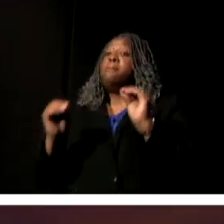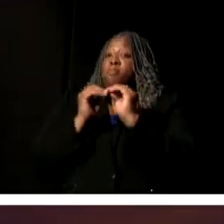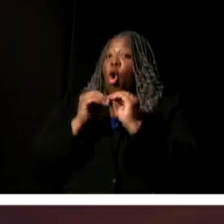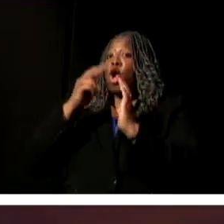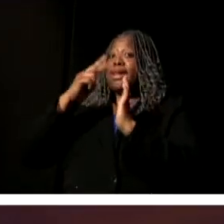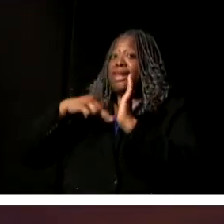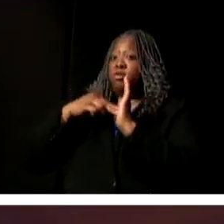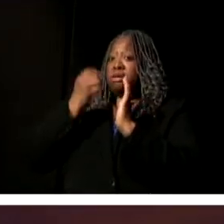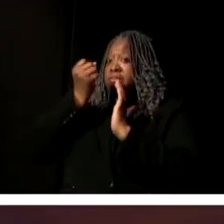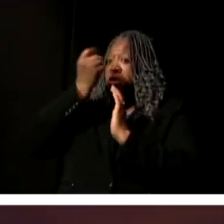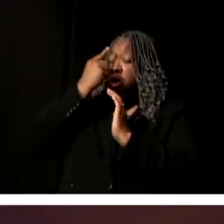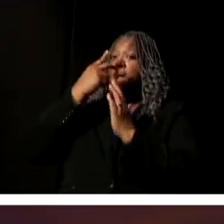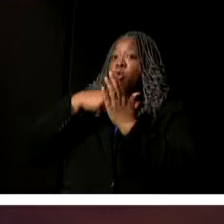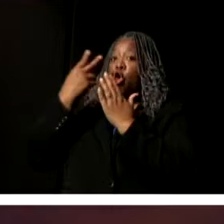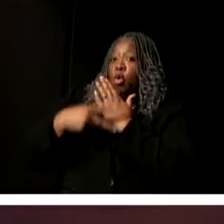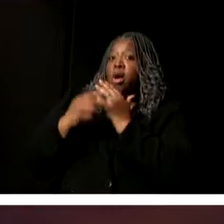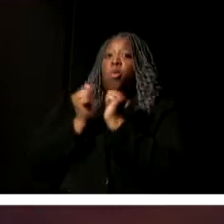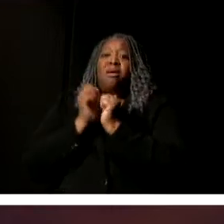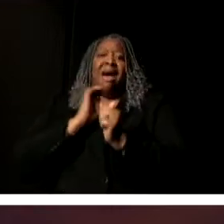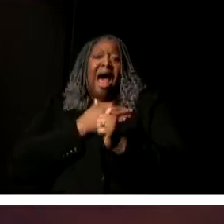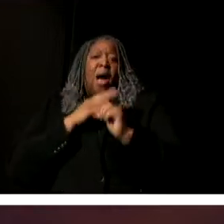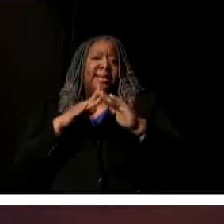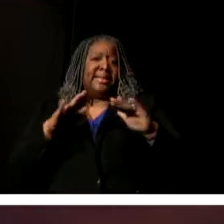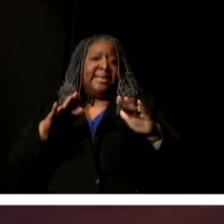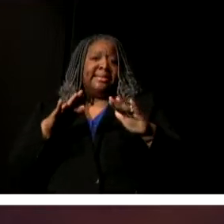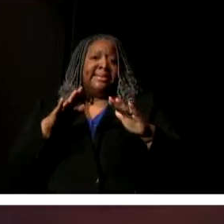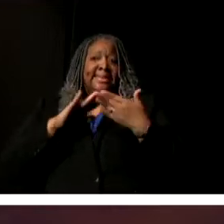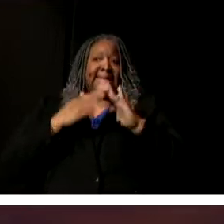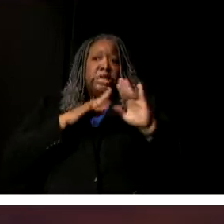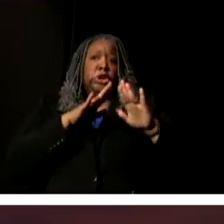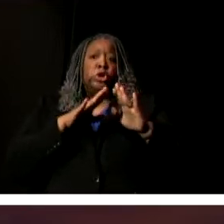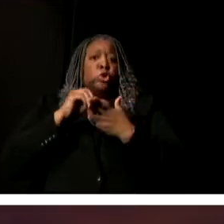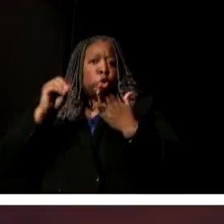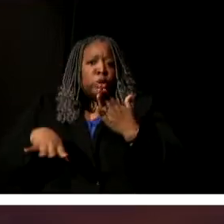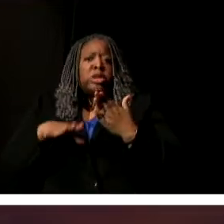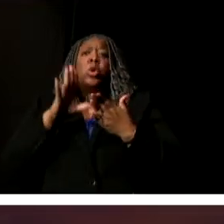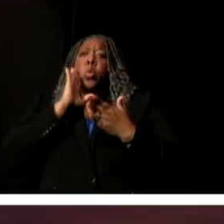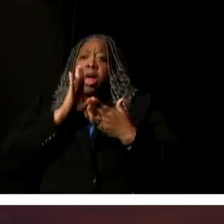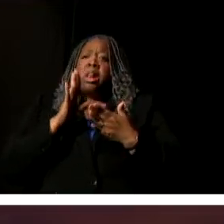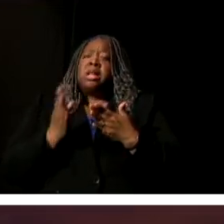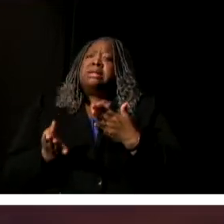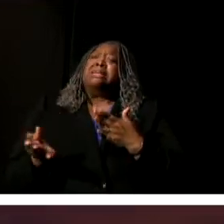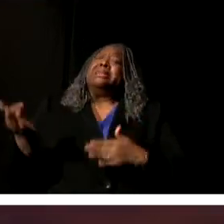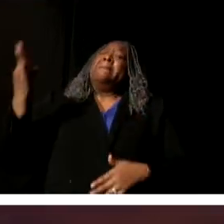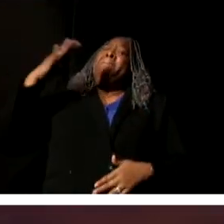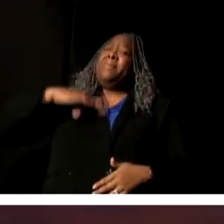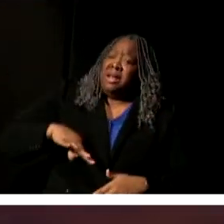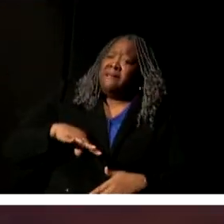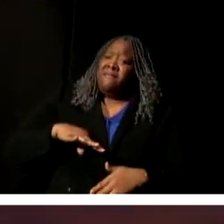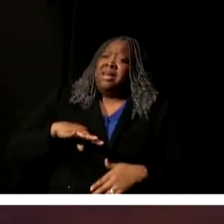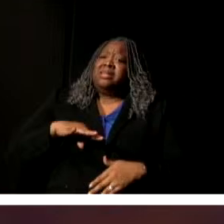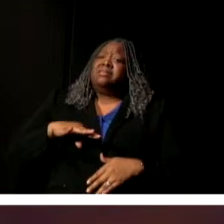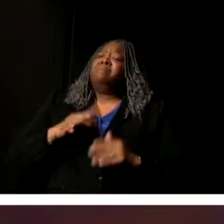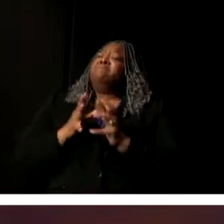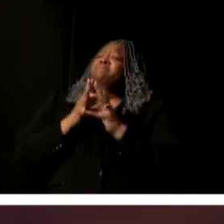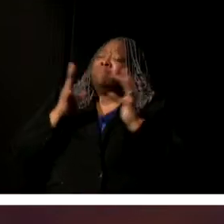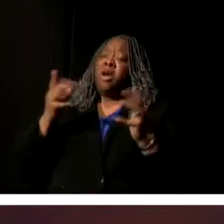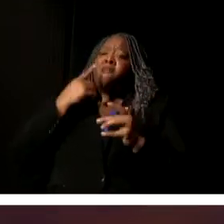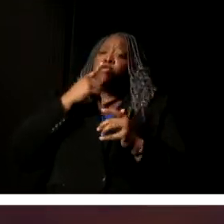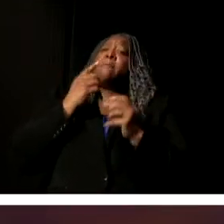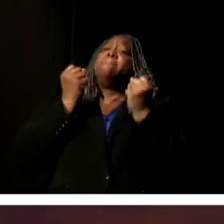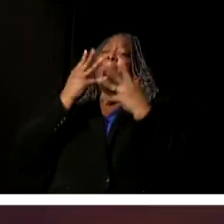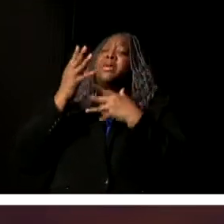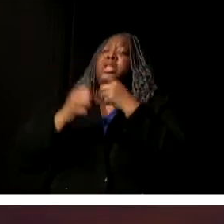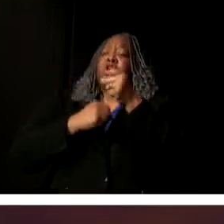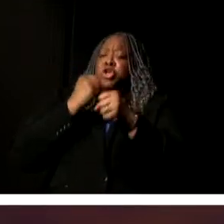our city students, will reap tremendous benefits in Little Rock for years to come.